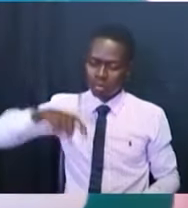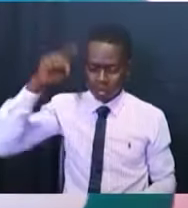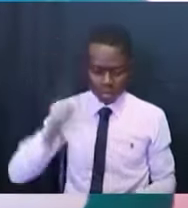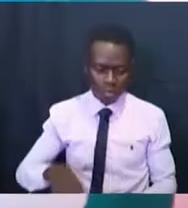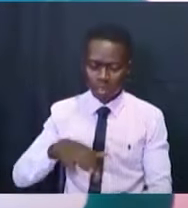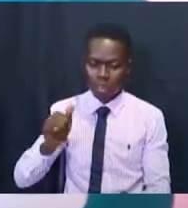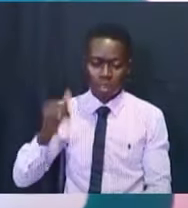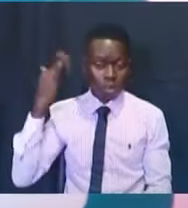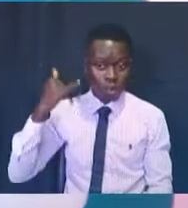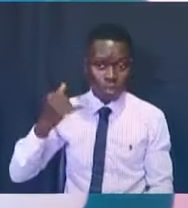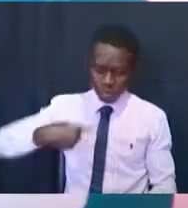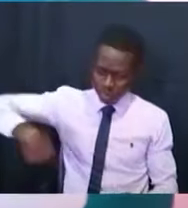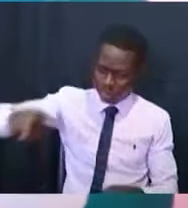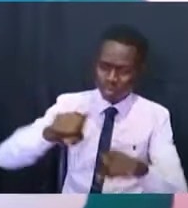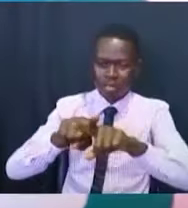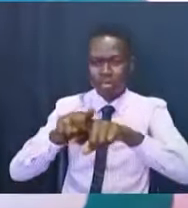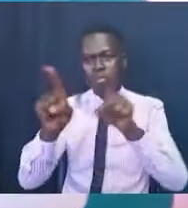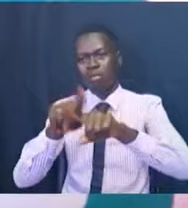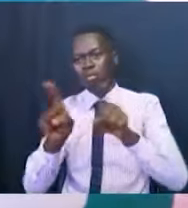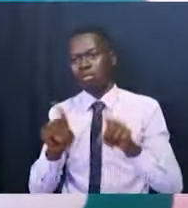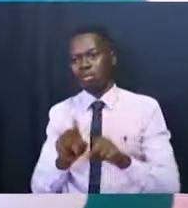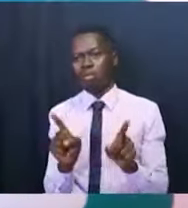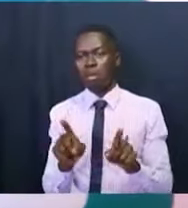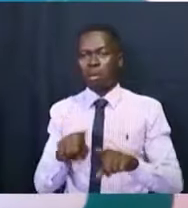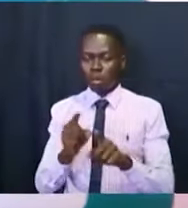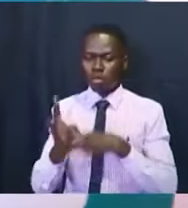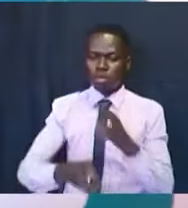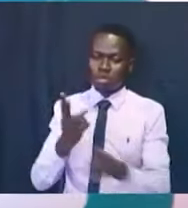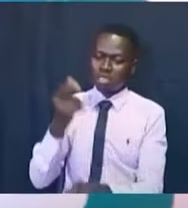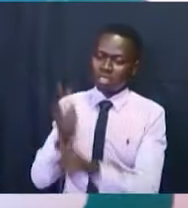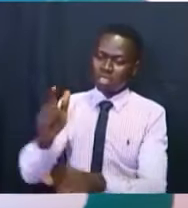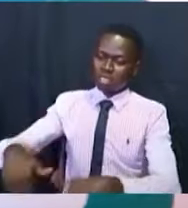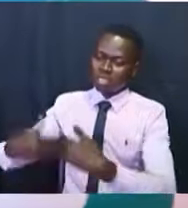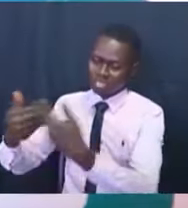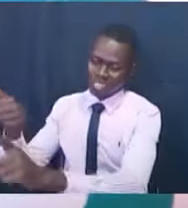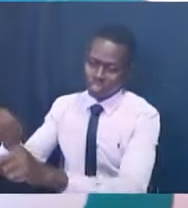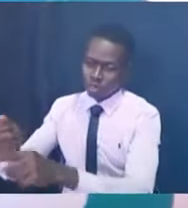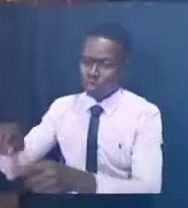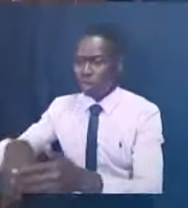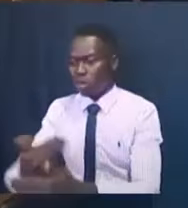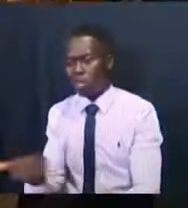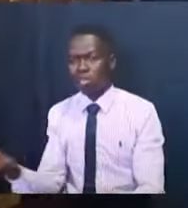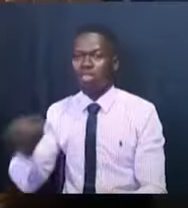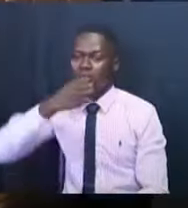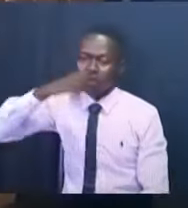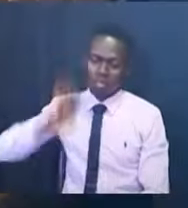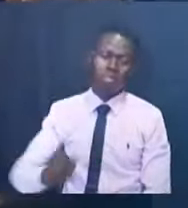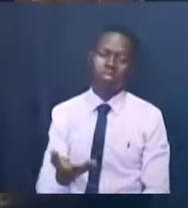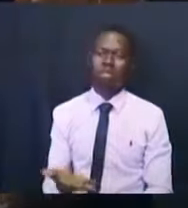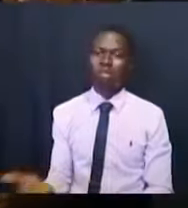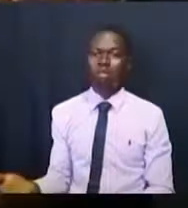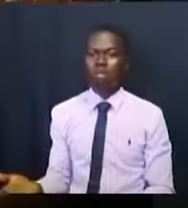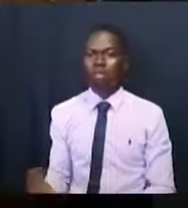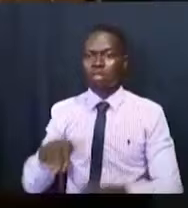We are different. But the world is giving itself over to all kinds of evil. You can add Isaiah 59,